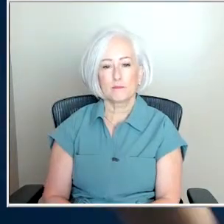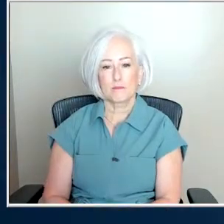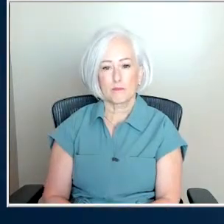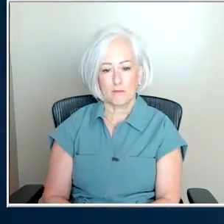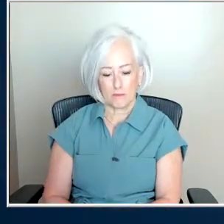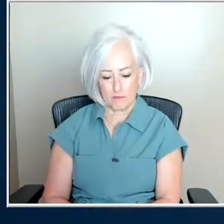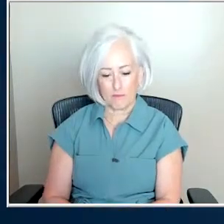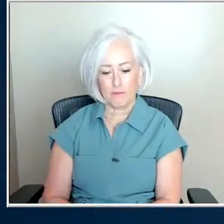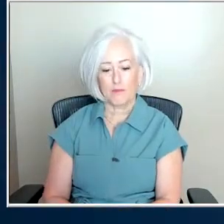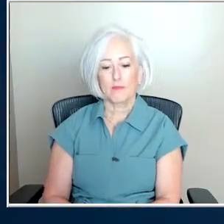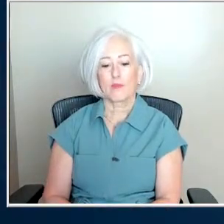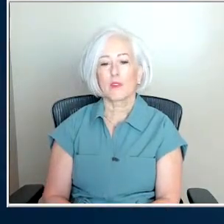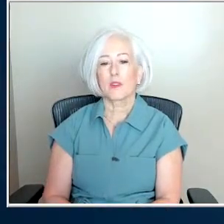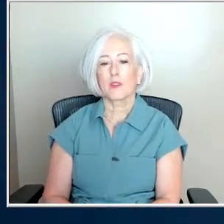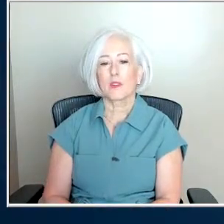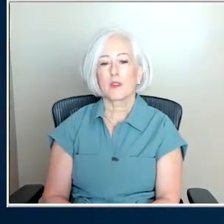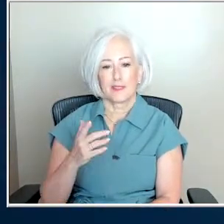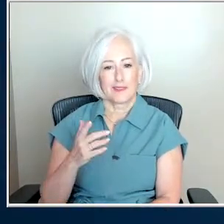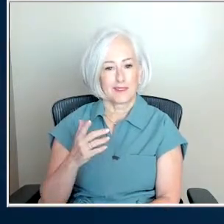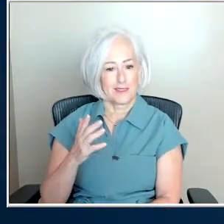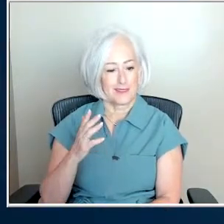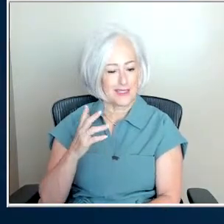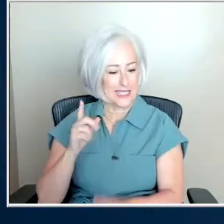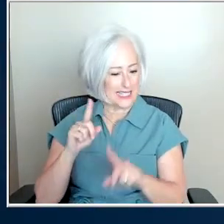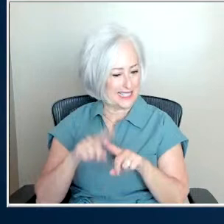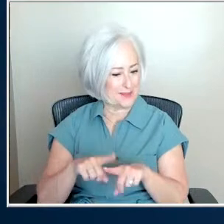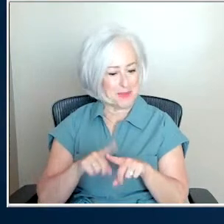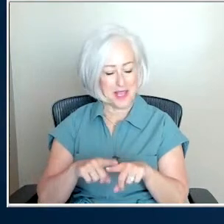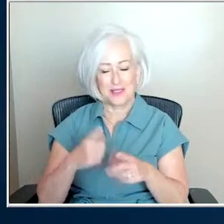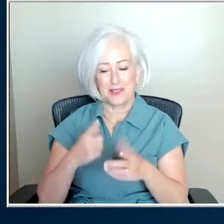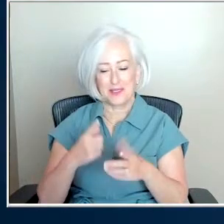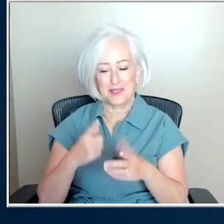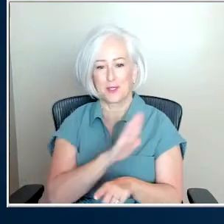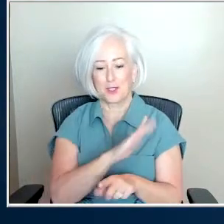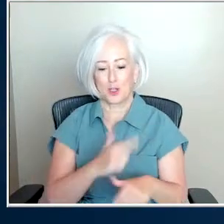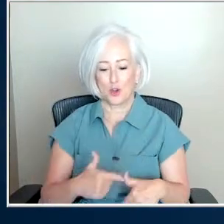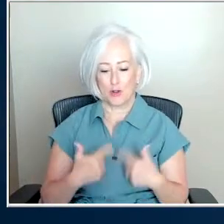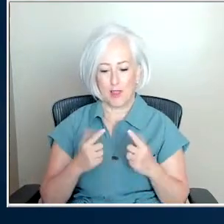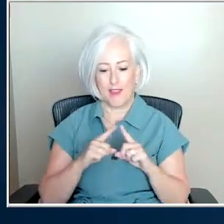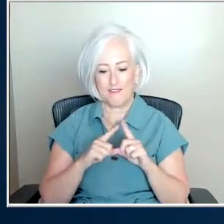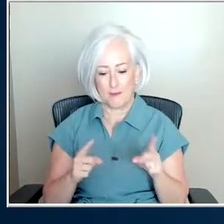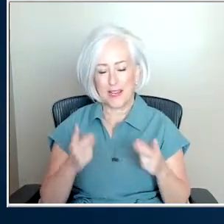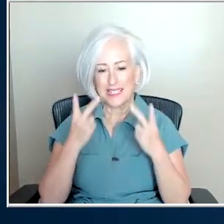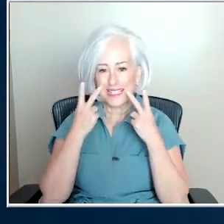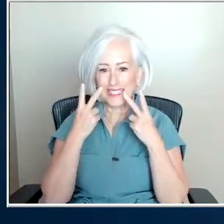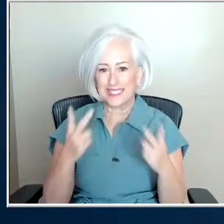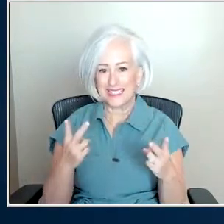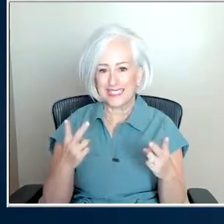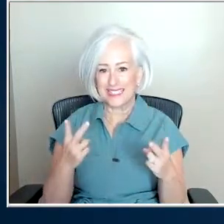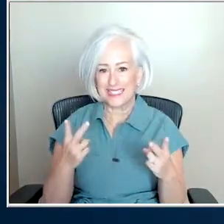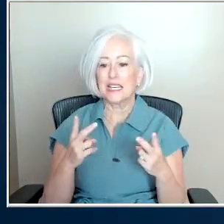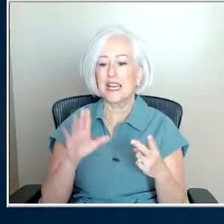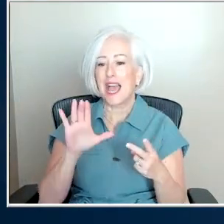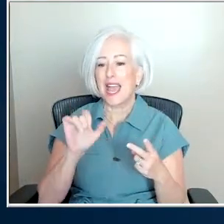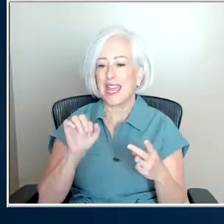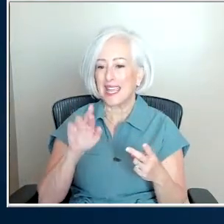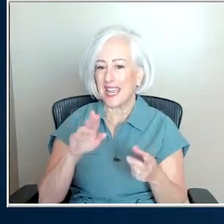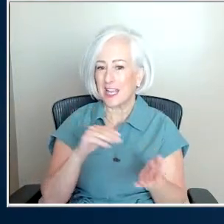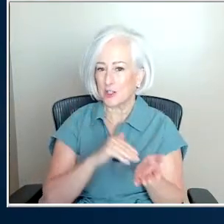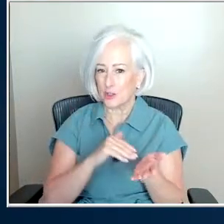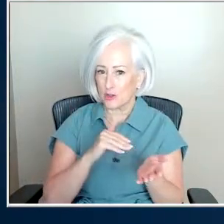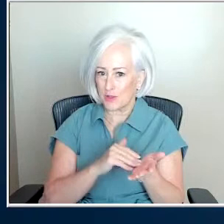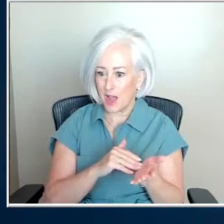take her places and life events will happen, but as long as seeing a cancer doctor is not inconvenient, we would like her to stay in the